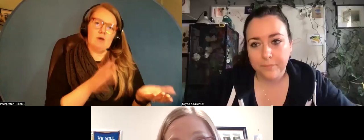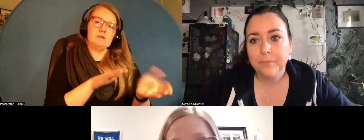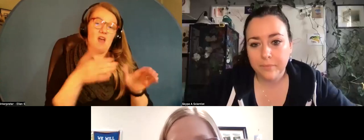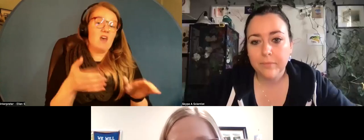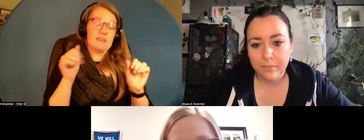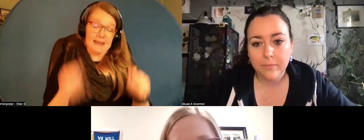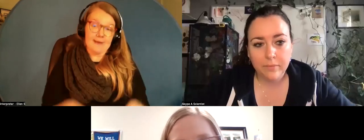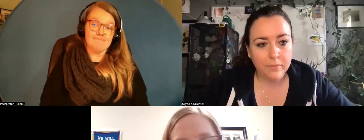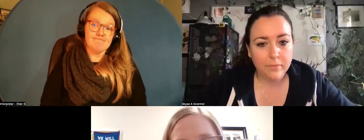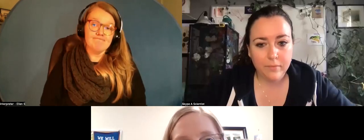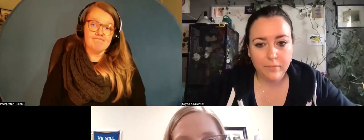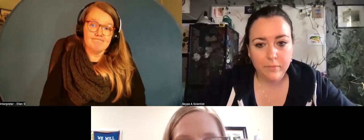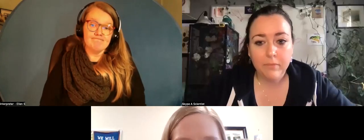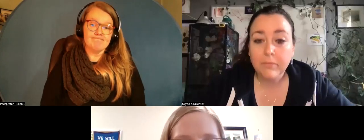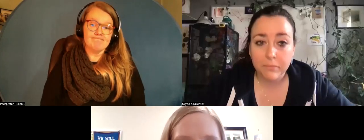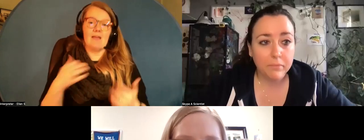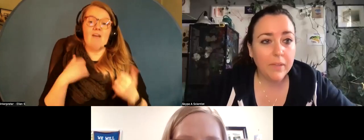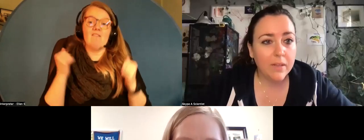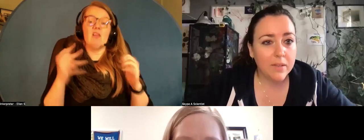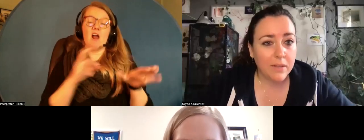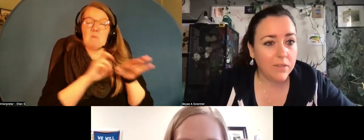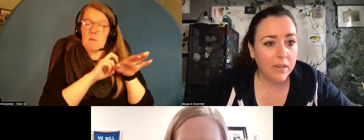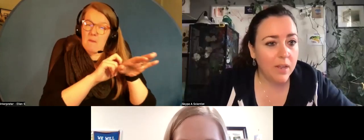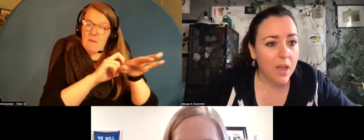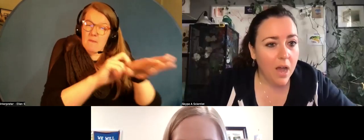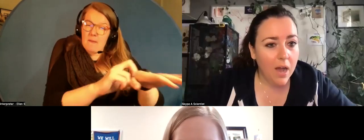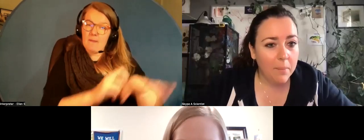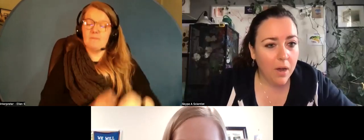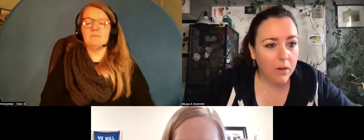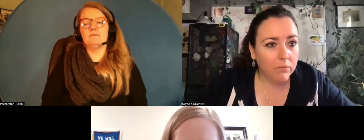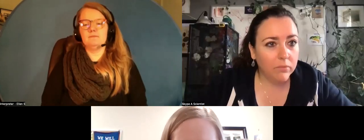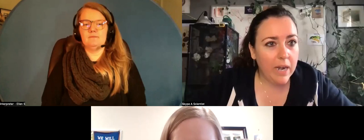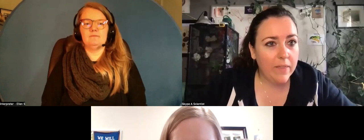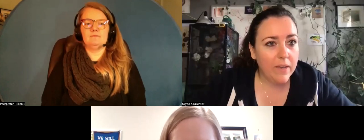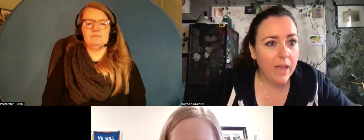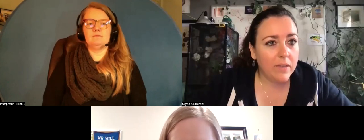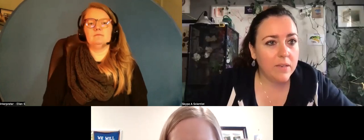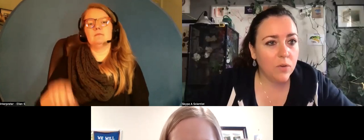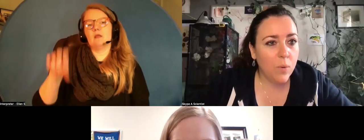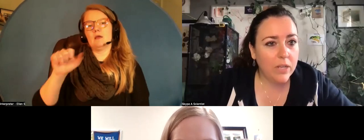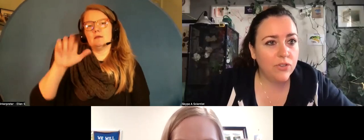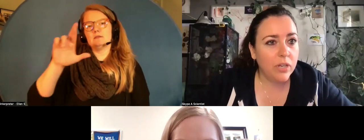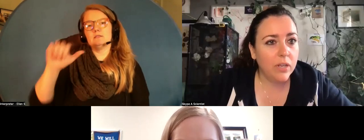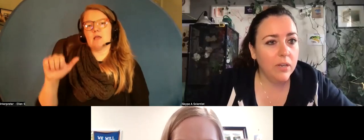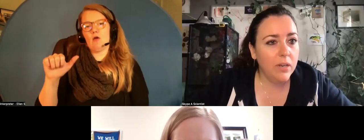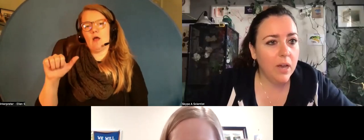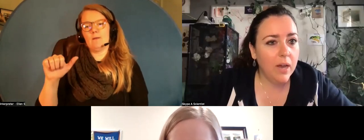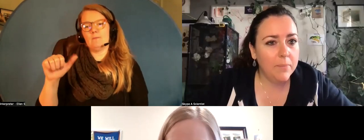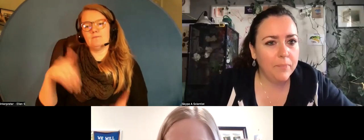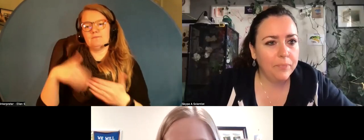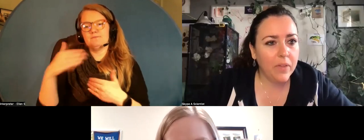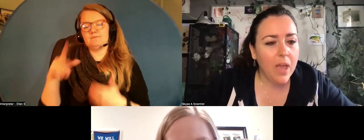if they have a really high parasite load. Mm-hmm. Sounds good. All righty. The next